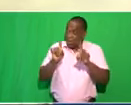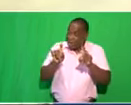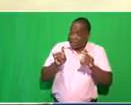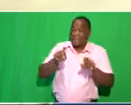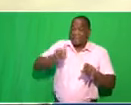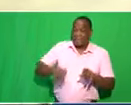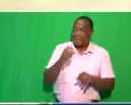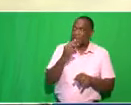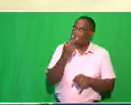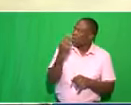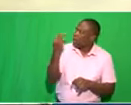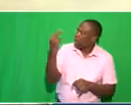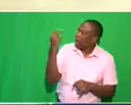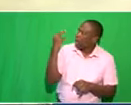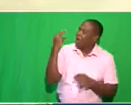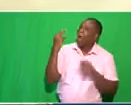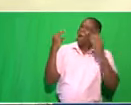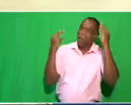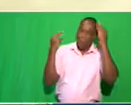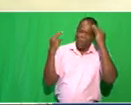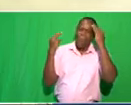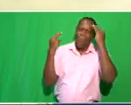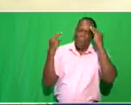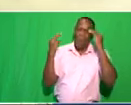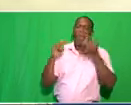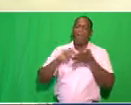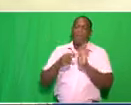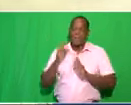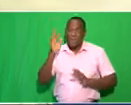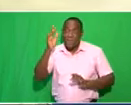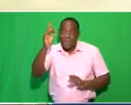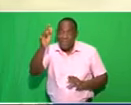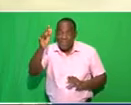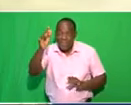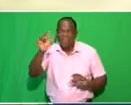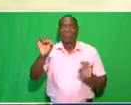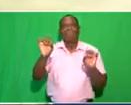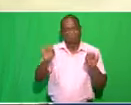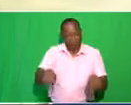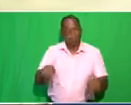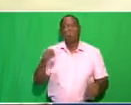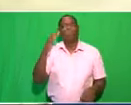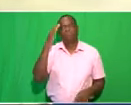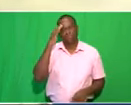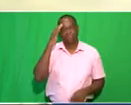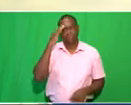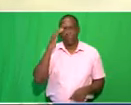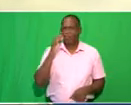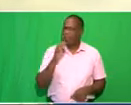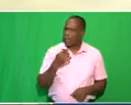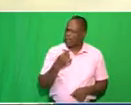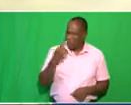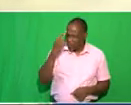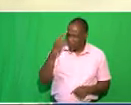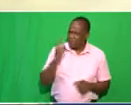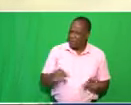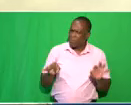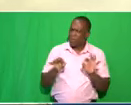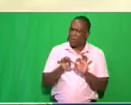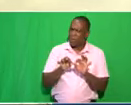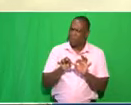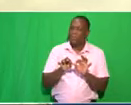you're going. And so I thought that was such a nice statement to lay the foundation for the next speaker, Dr.